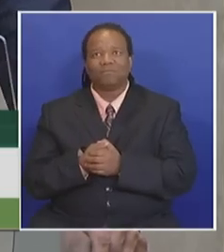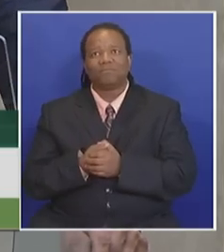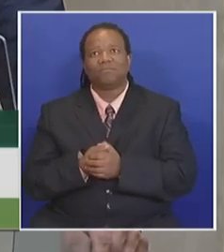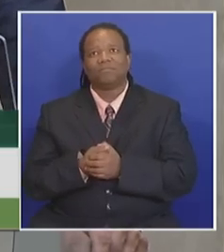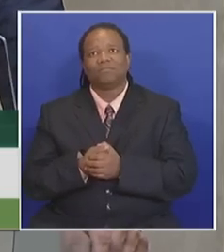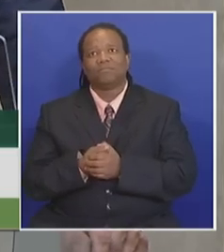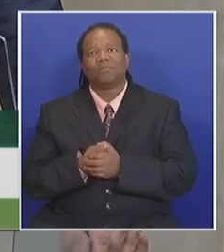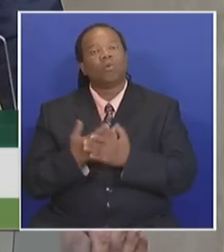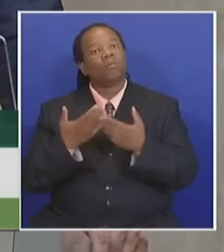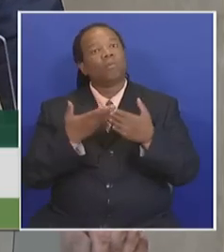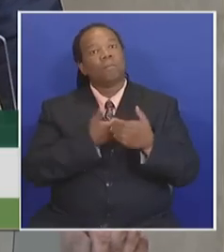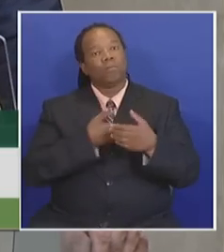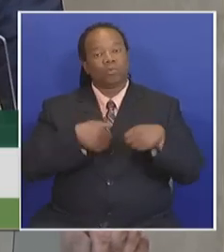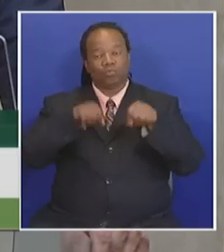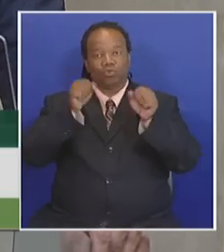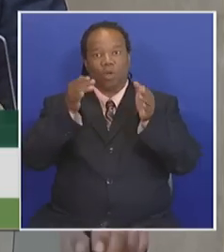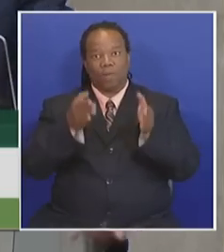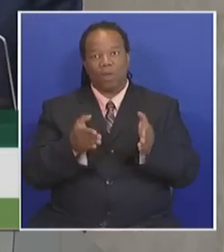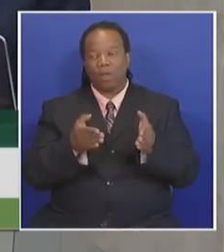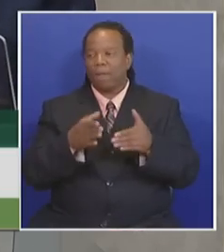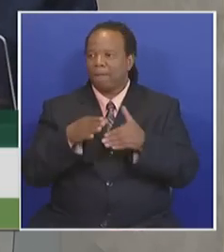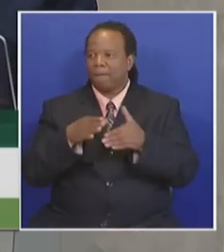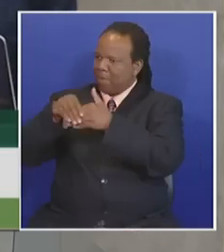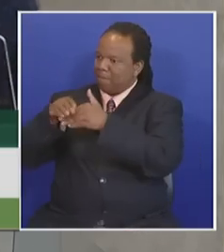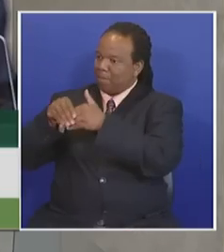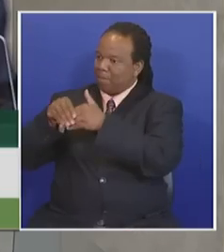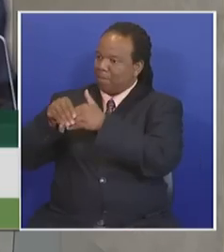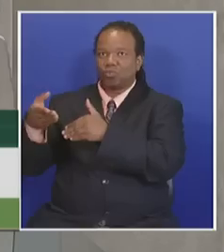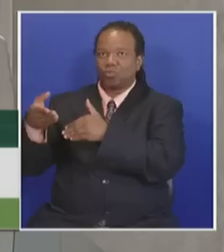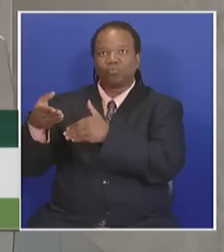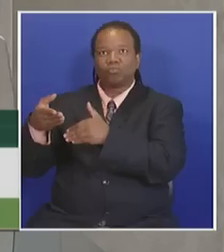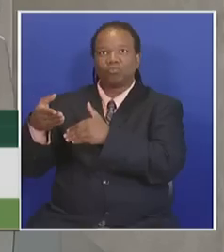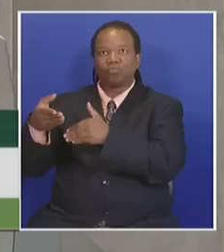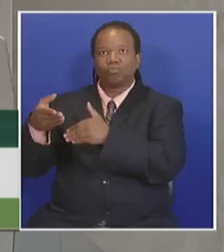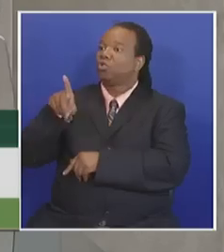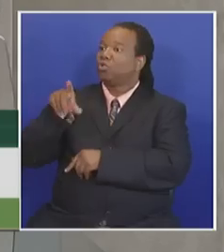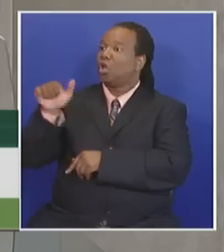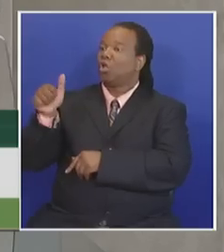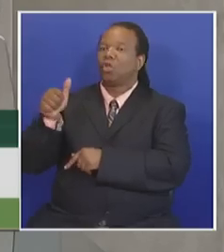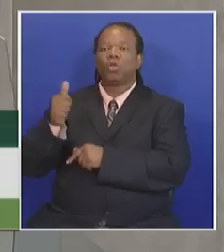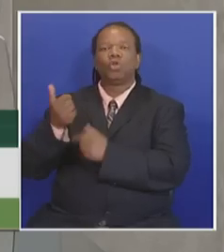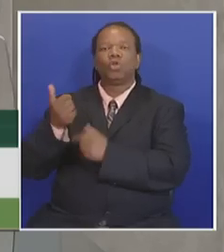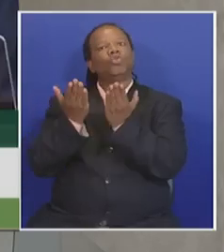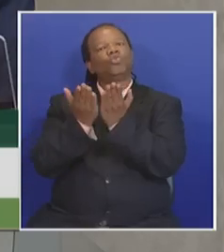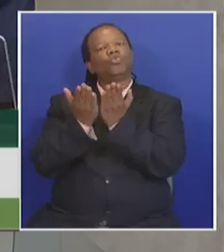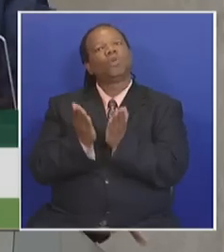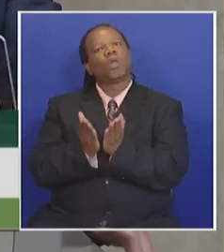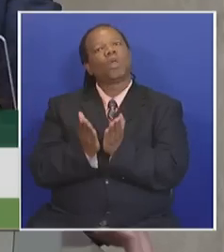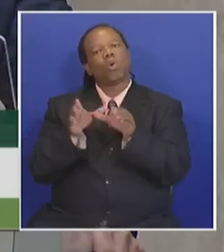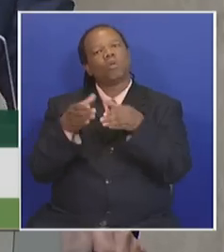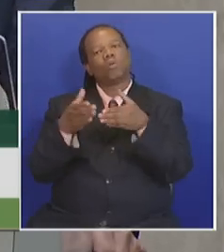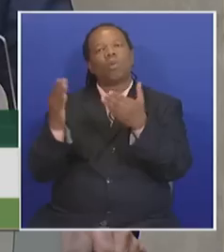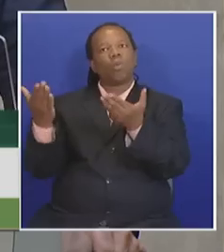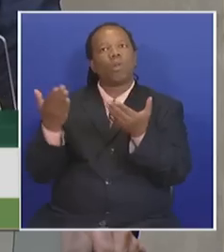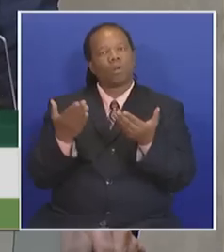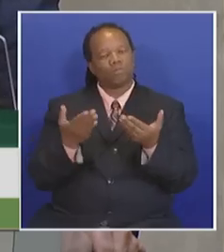Madam Chairperson, honorable members, colleagues from the DA Students' Organization, you're welcome, fellow